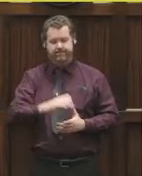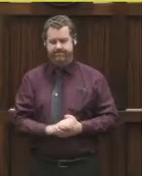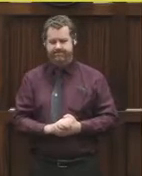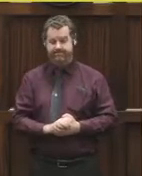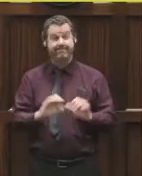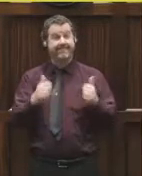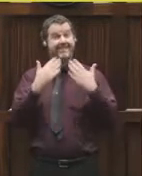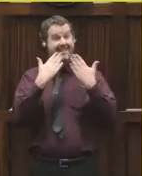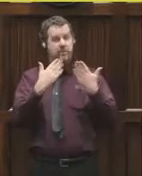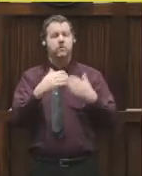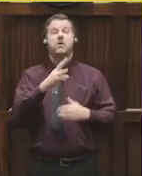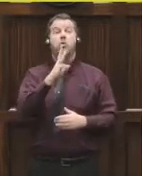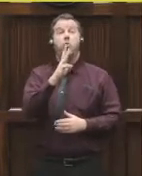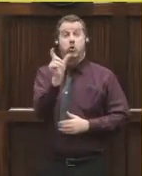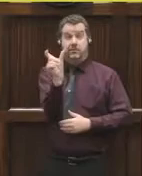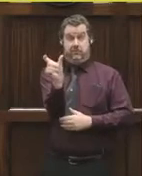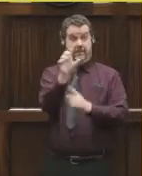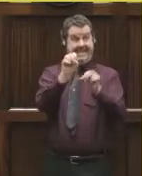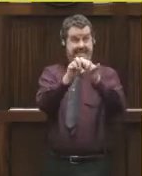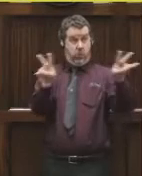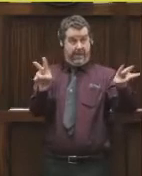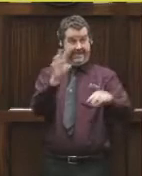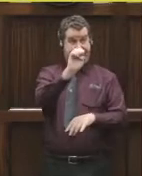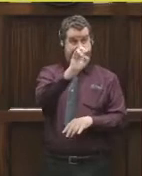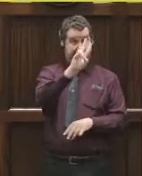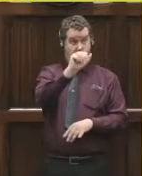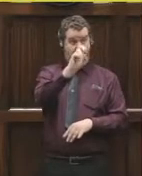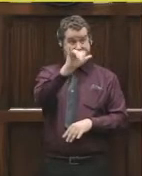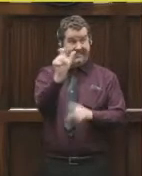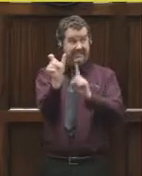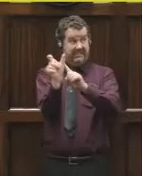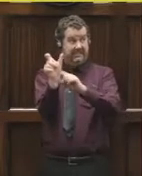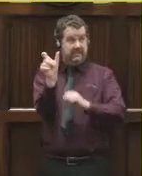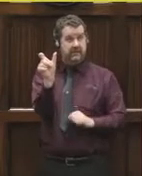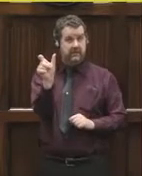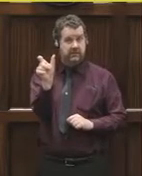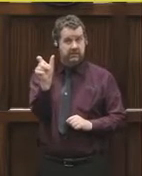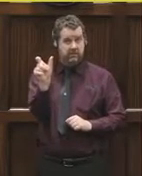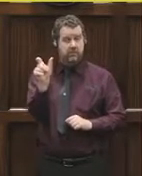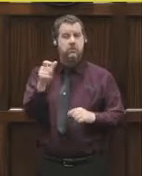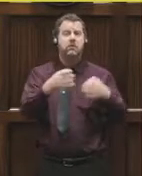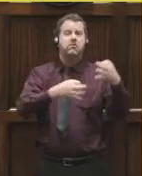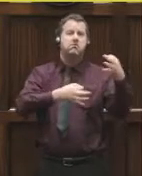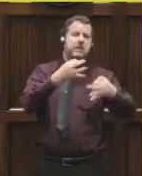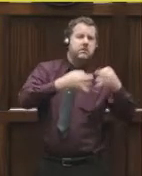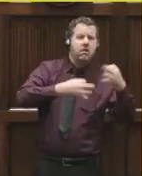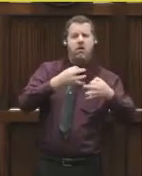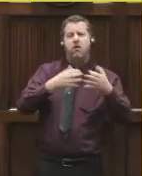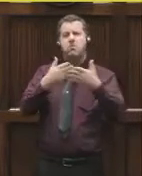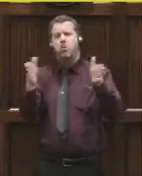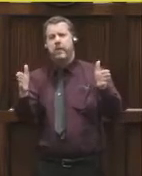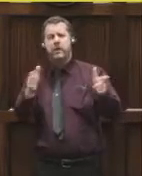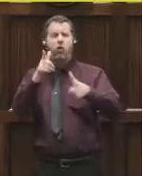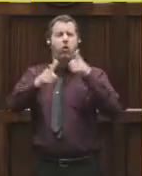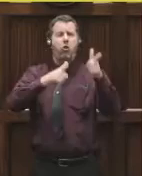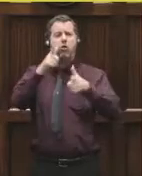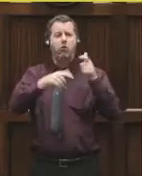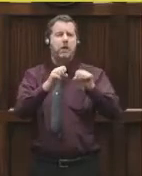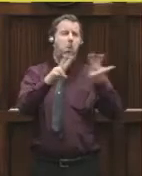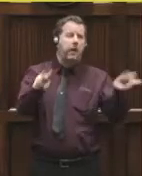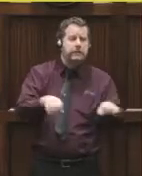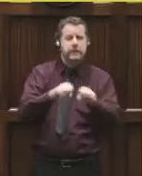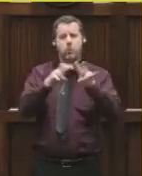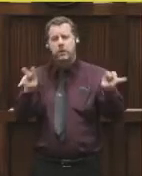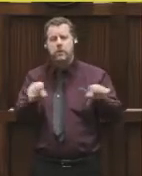word equality is used a lot in political and public discourse of late, and that is a